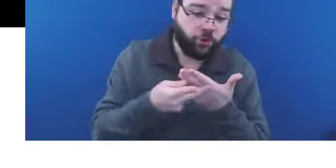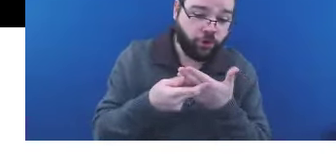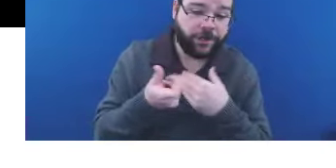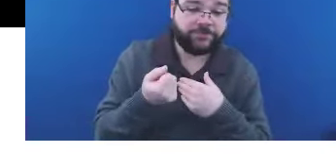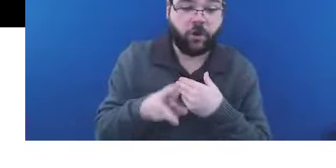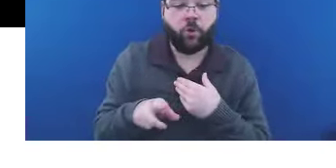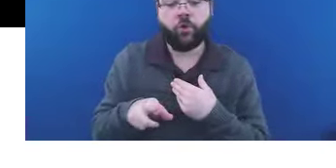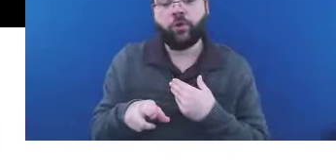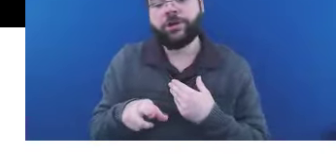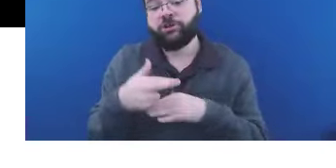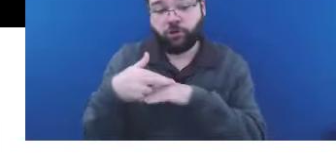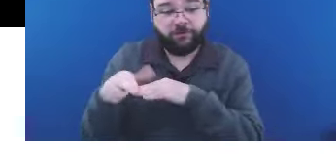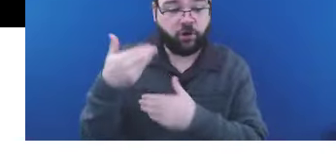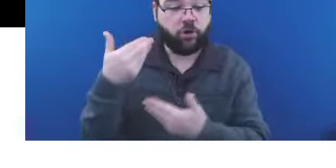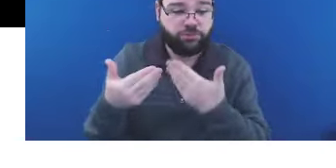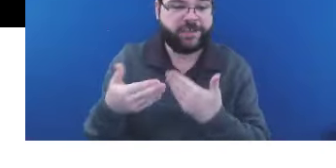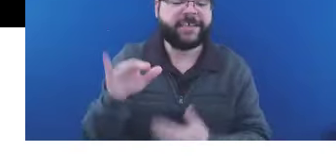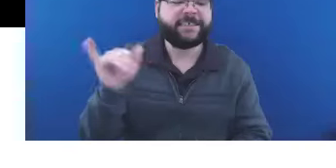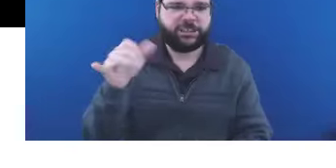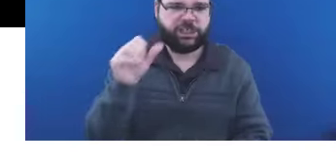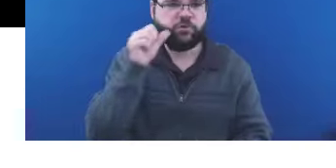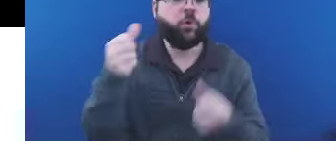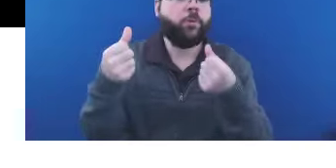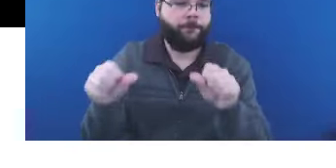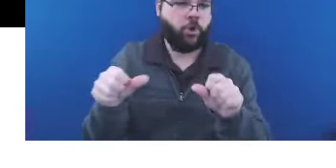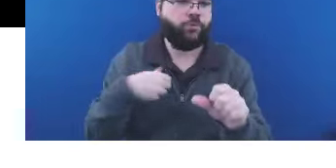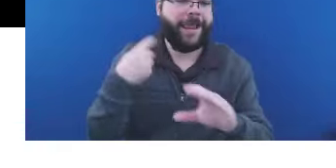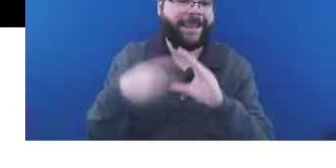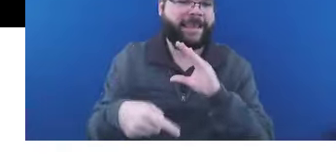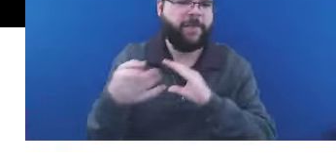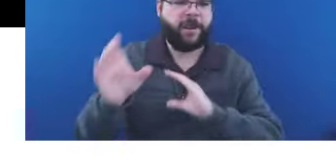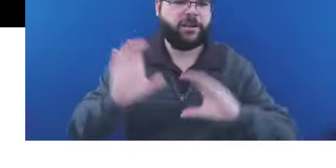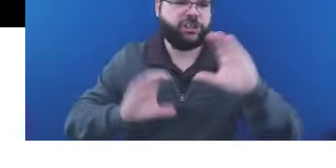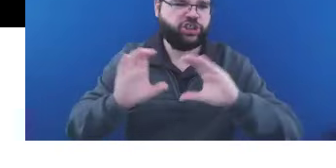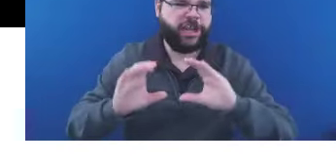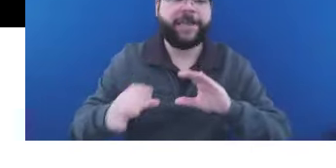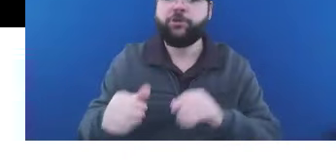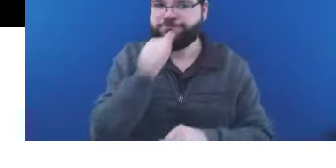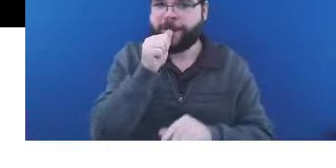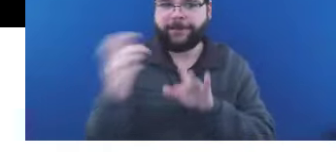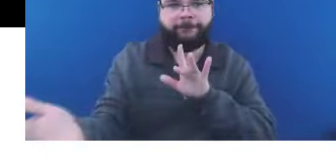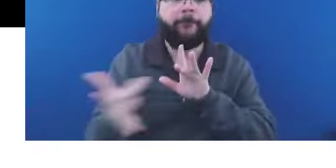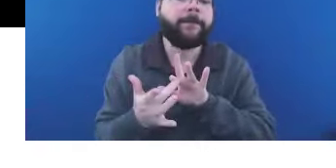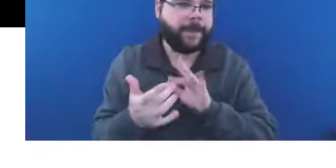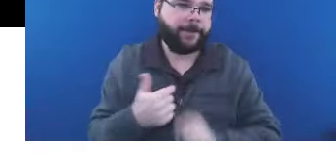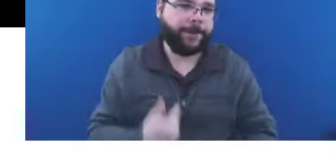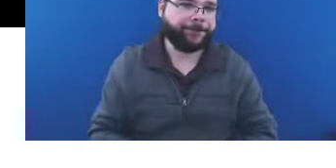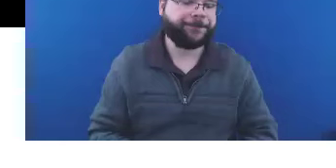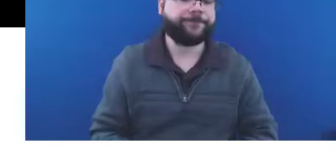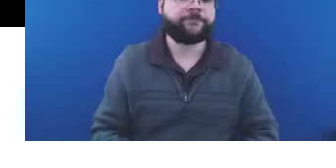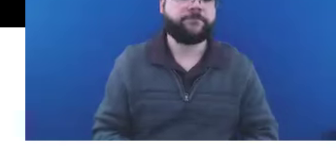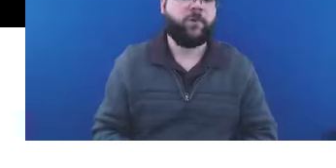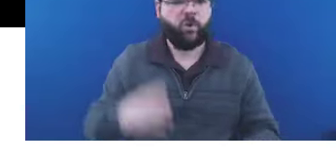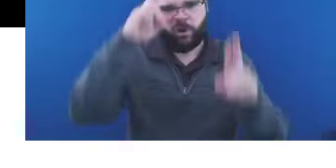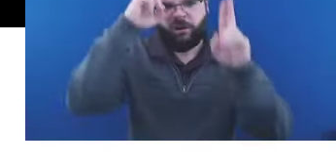have James put my email in the chat, and you can contact me privately. We want to